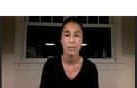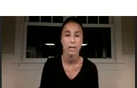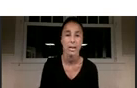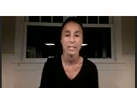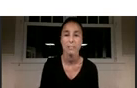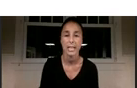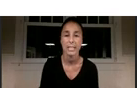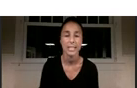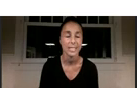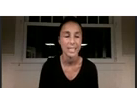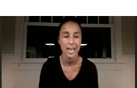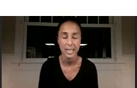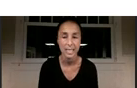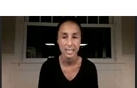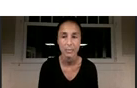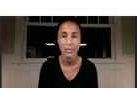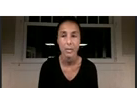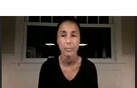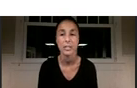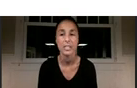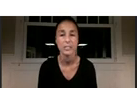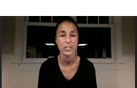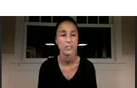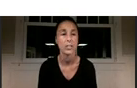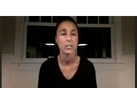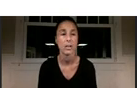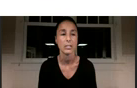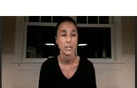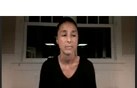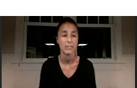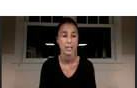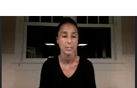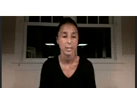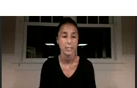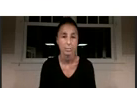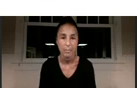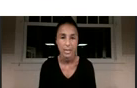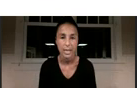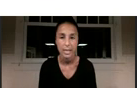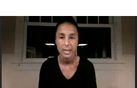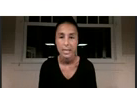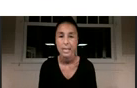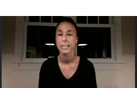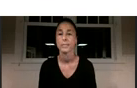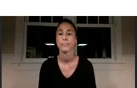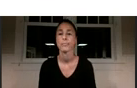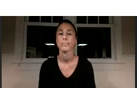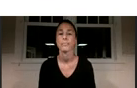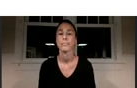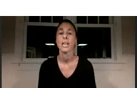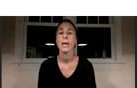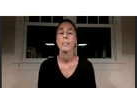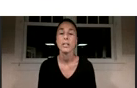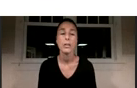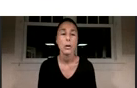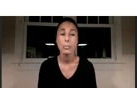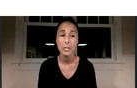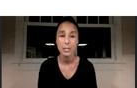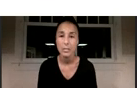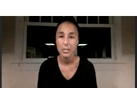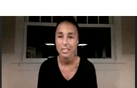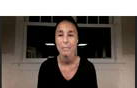when the county's comprehensive plan text is not consistent with the community's vision for the long-term development of a property.